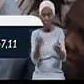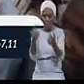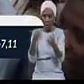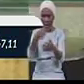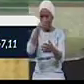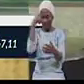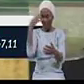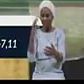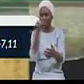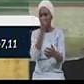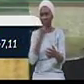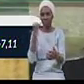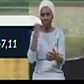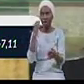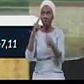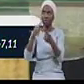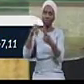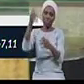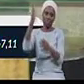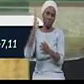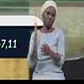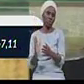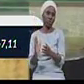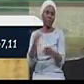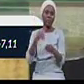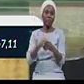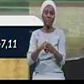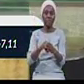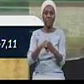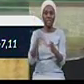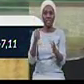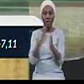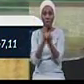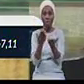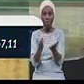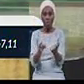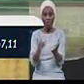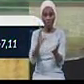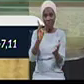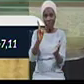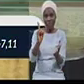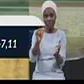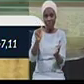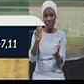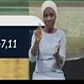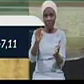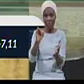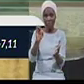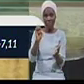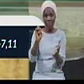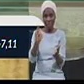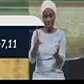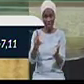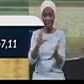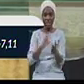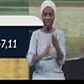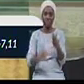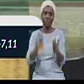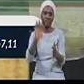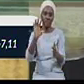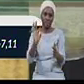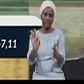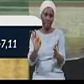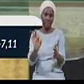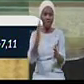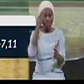to Daniel, Daniel chapter 9. In Daniel chapter 9, I'm reading here, you know the story of Daniel,